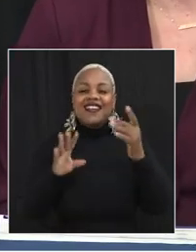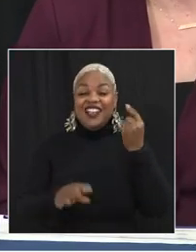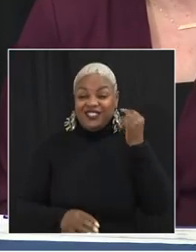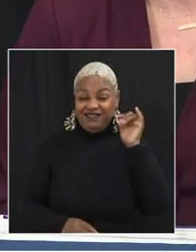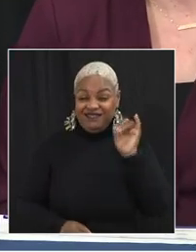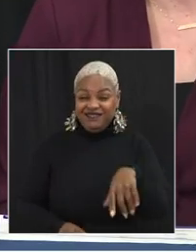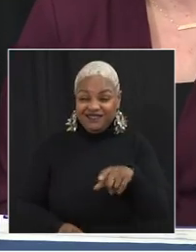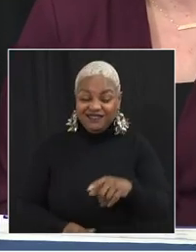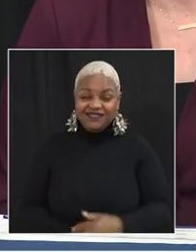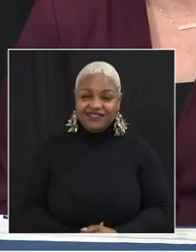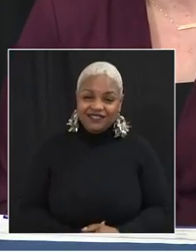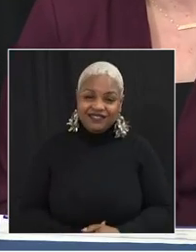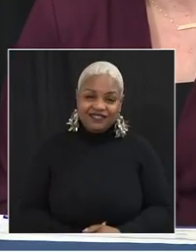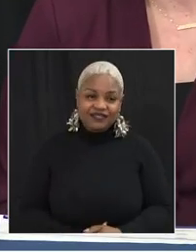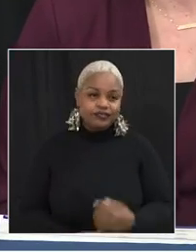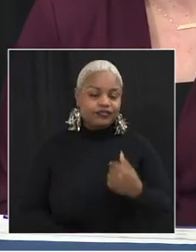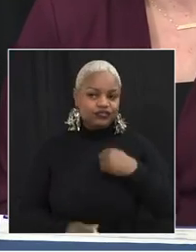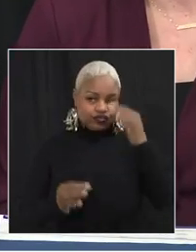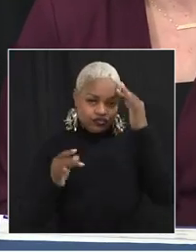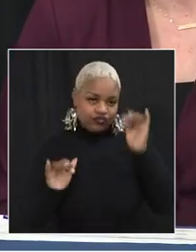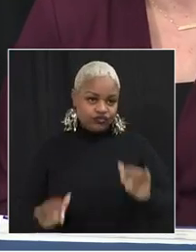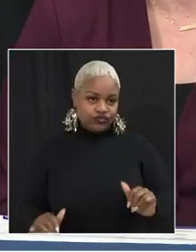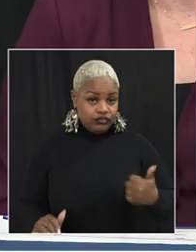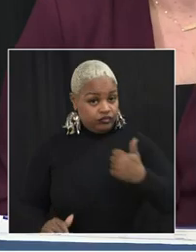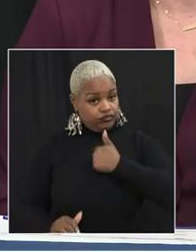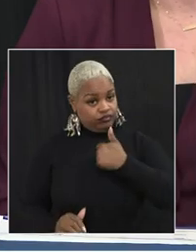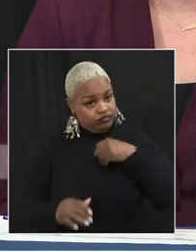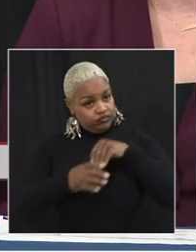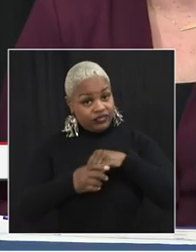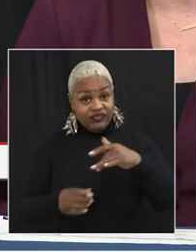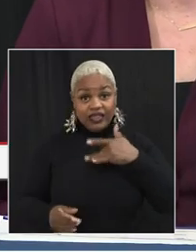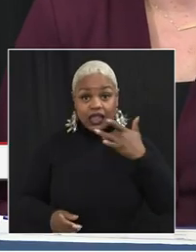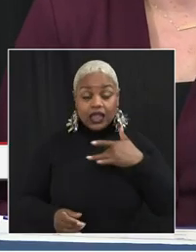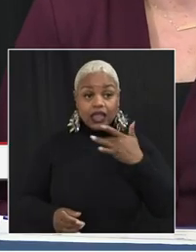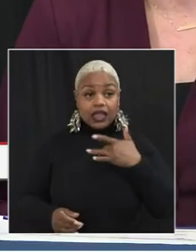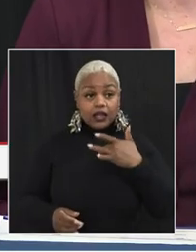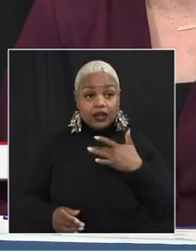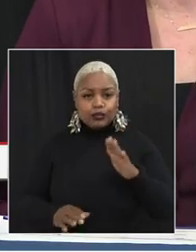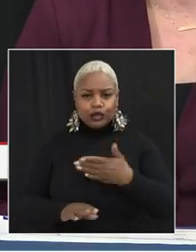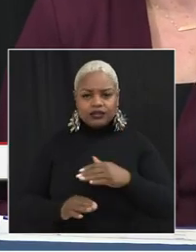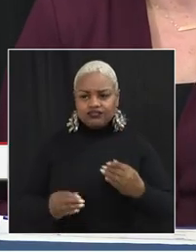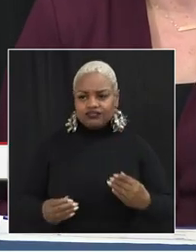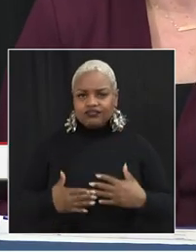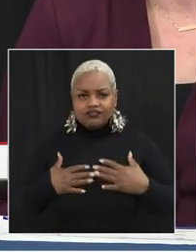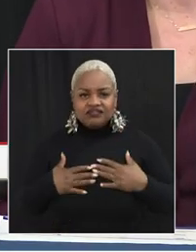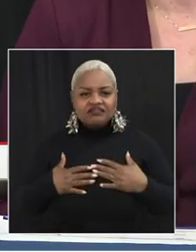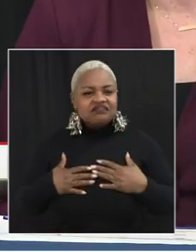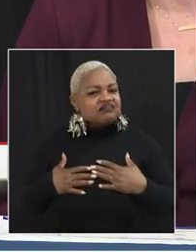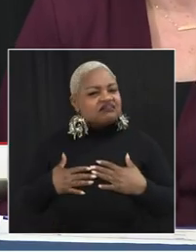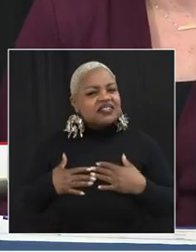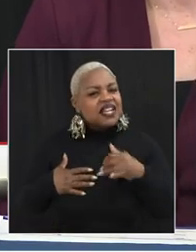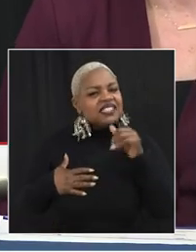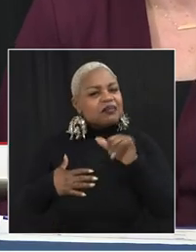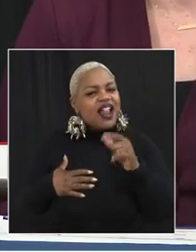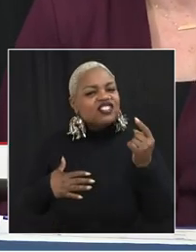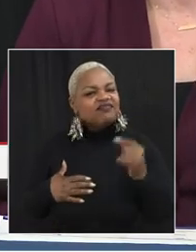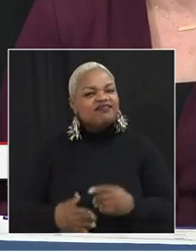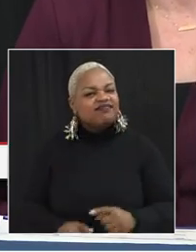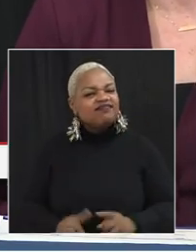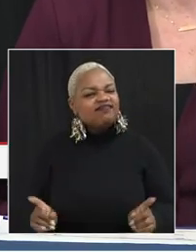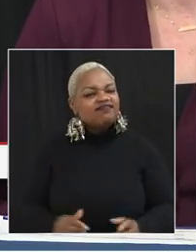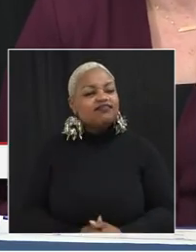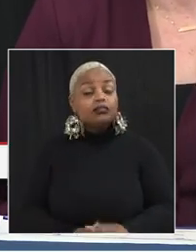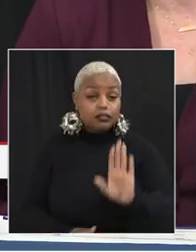songbird around? Not as much. But I want to say good morning to everyone, to all of our seniors, and welcome